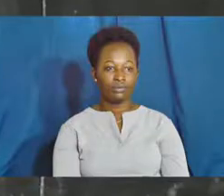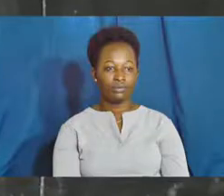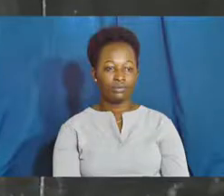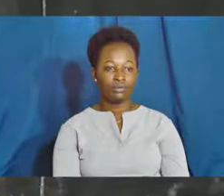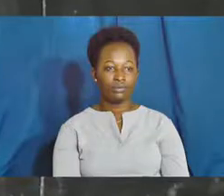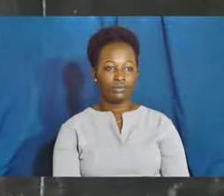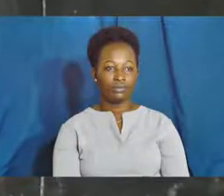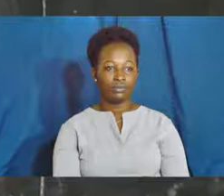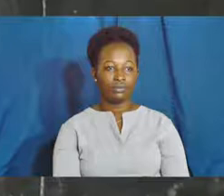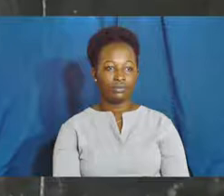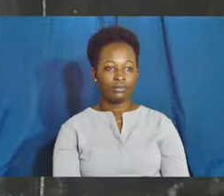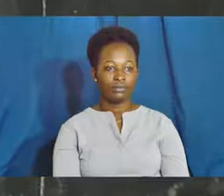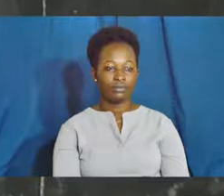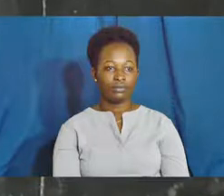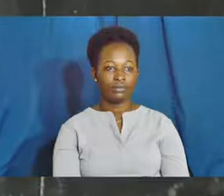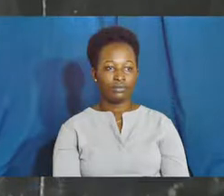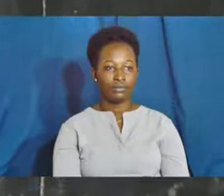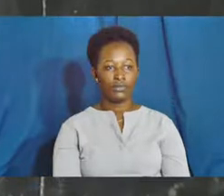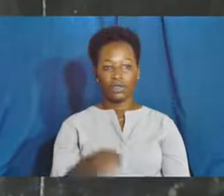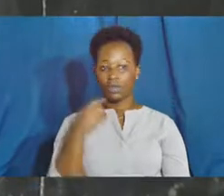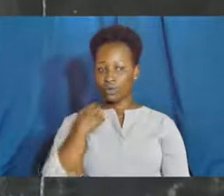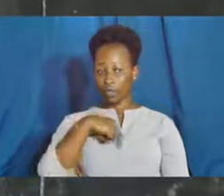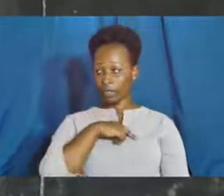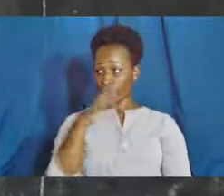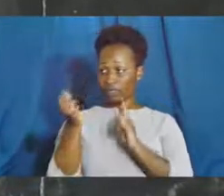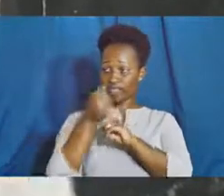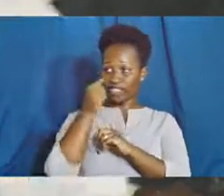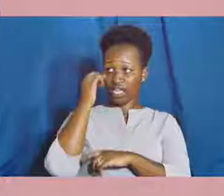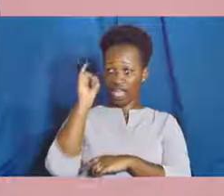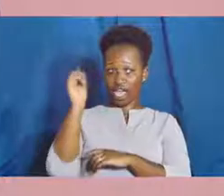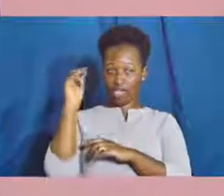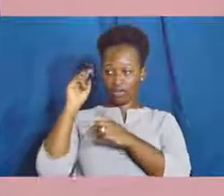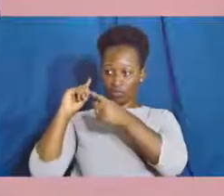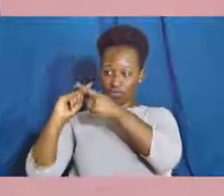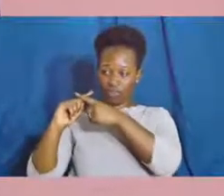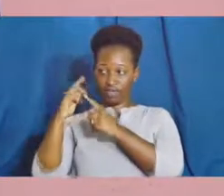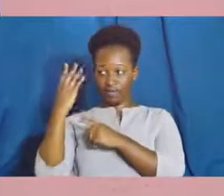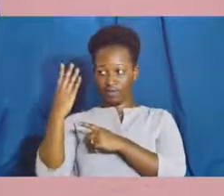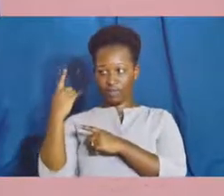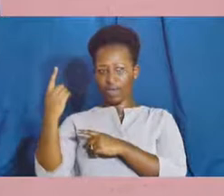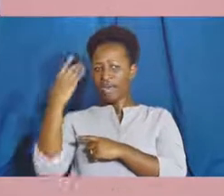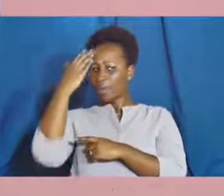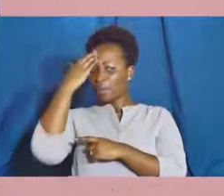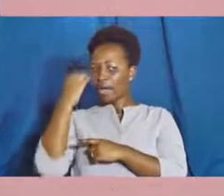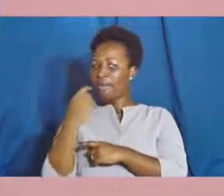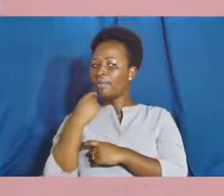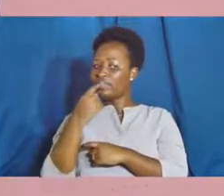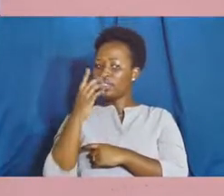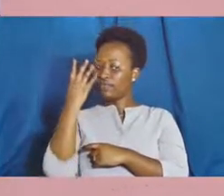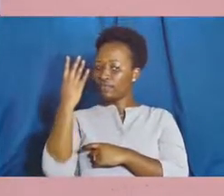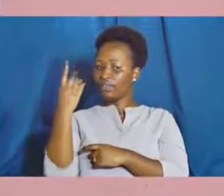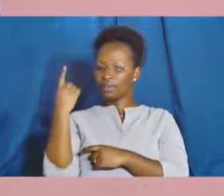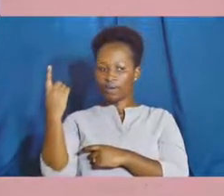times E41. Why 41? Because there is these 2 resistors, even this one